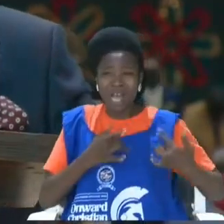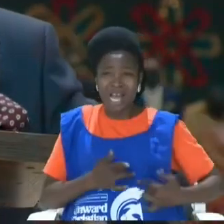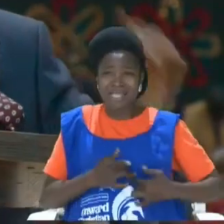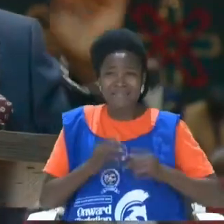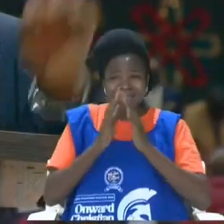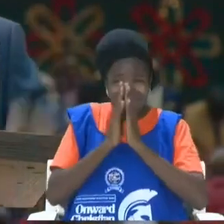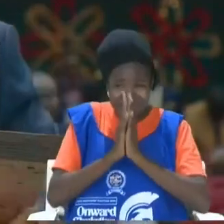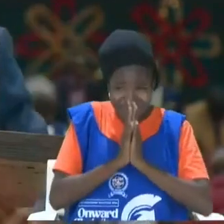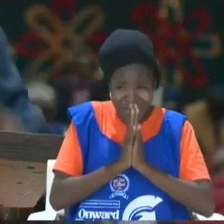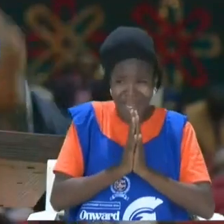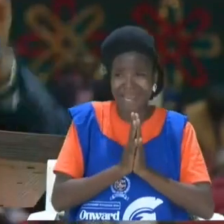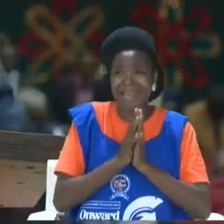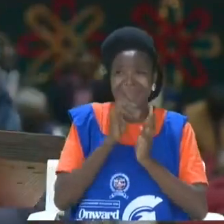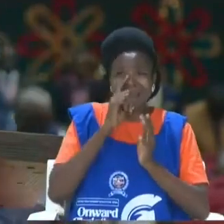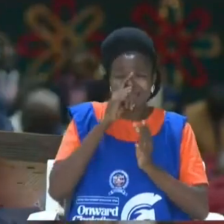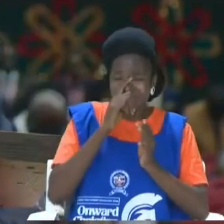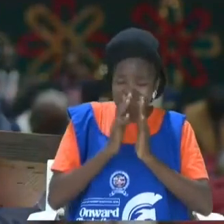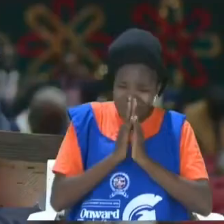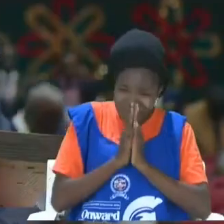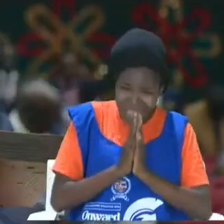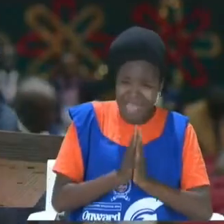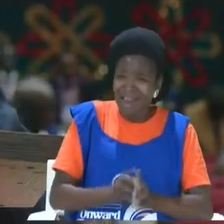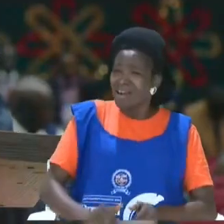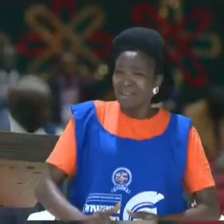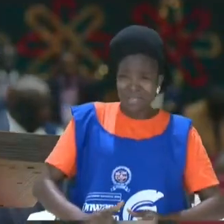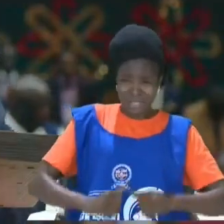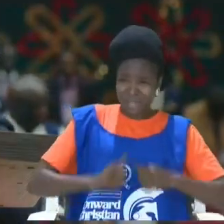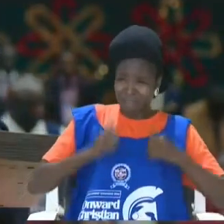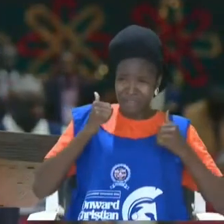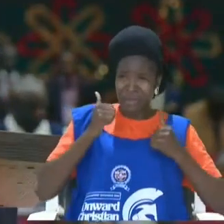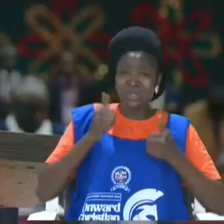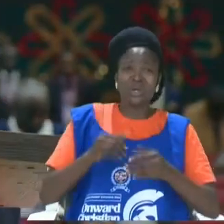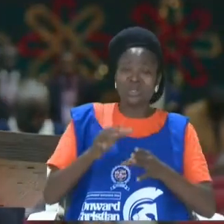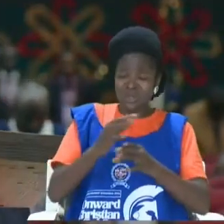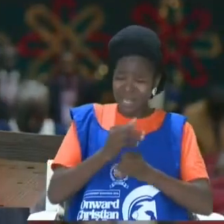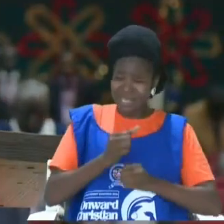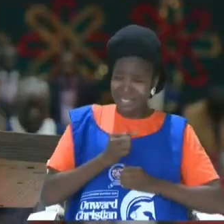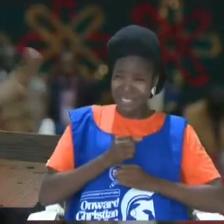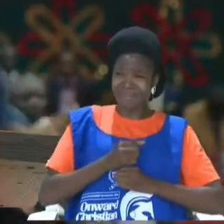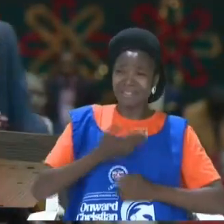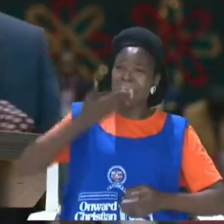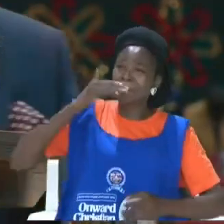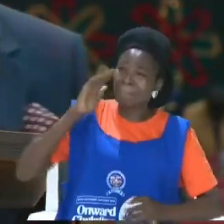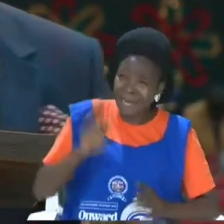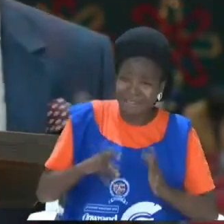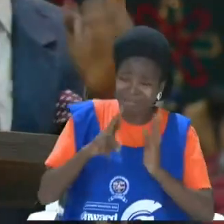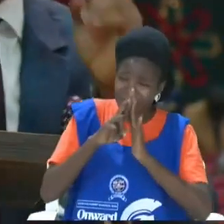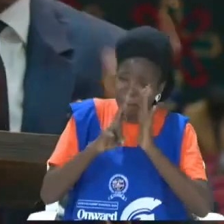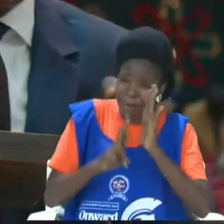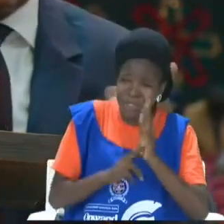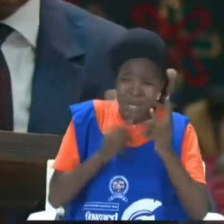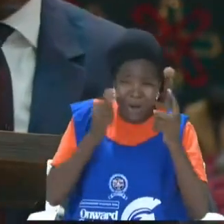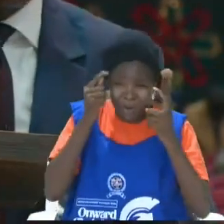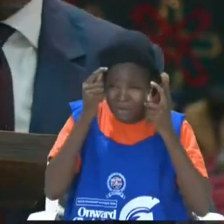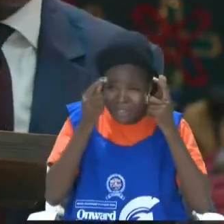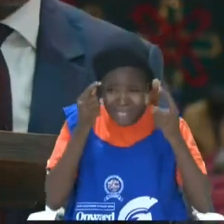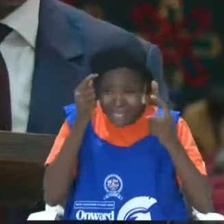Refuse to accept the report concerning your health, concerning your